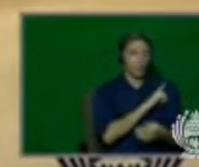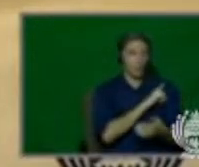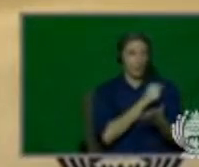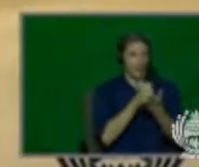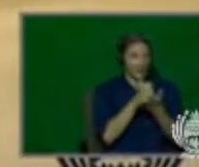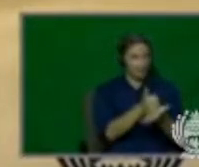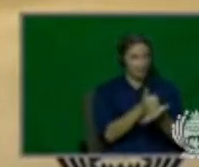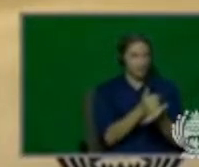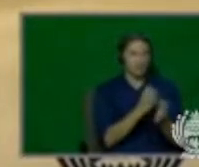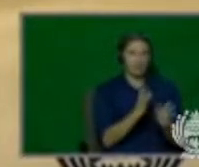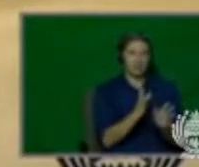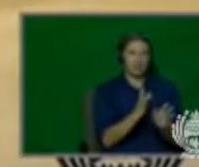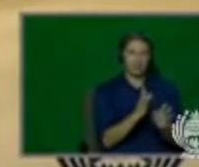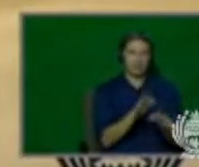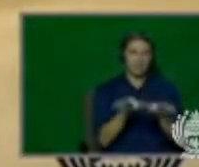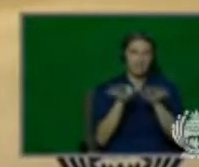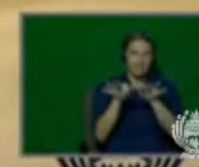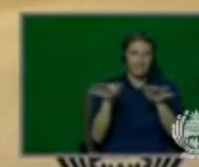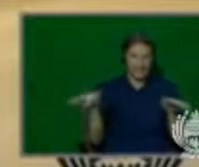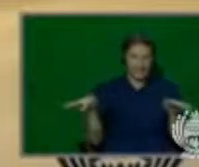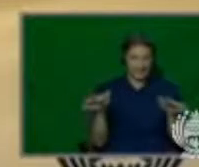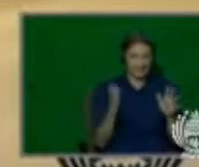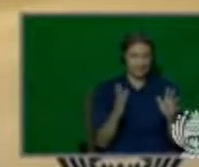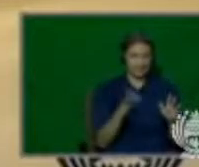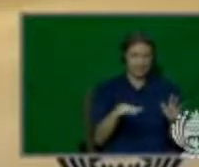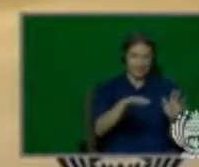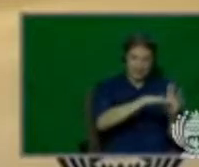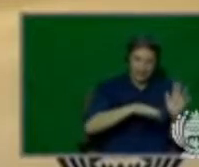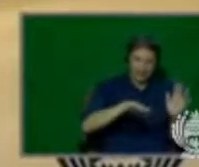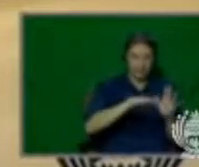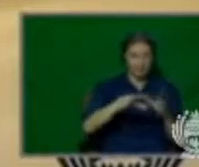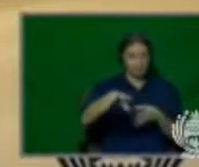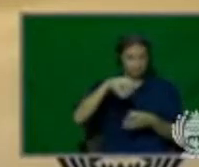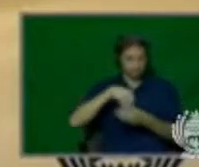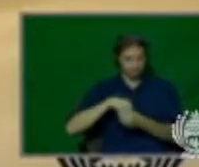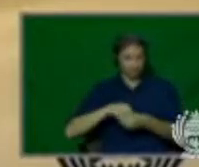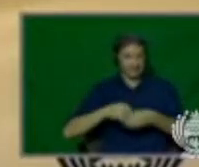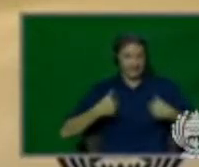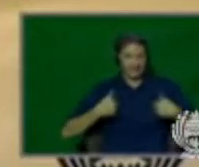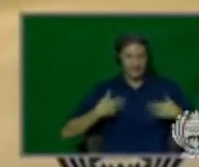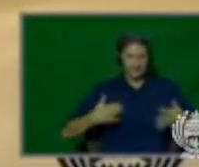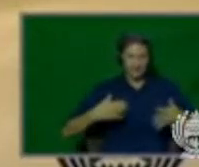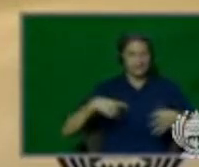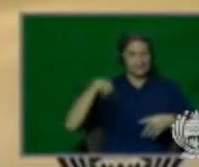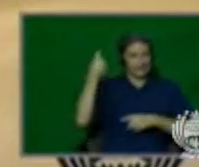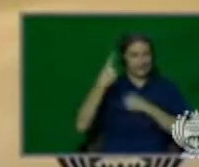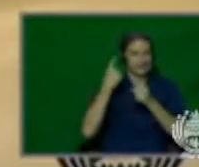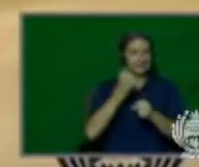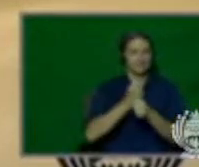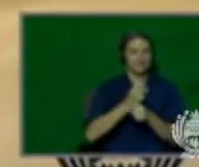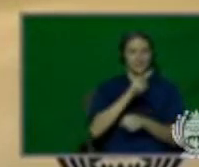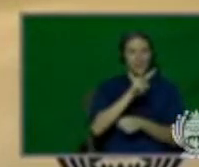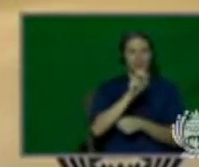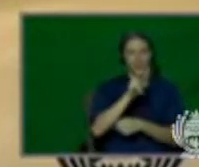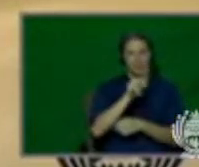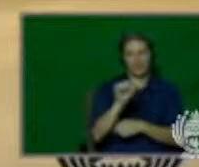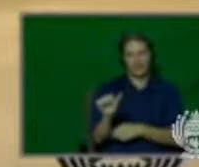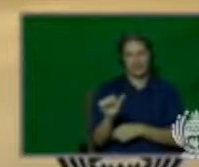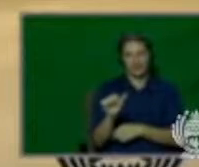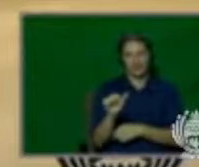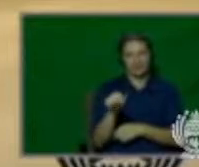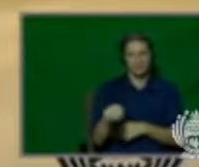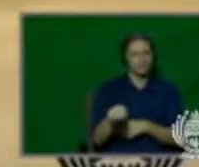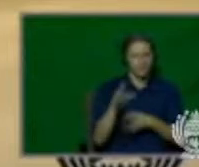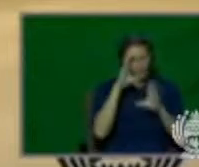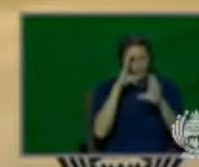sector capital by de-risking projects will be launched in 2026. Its initial focus will